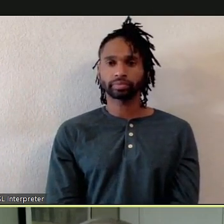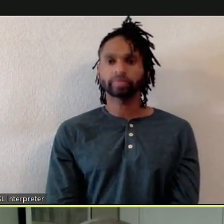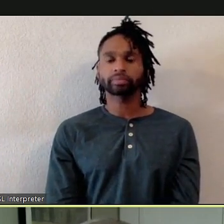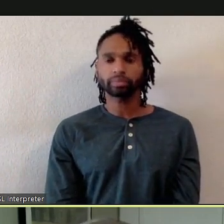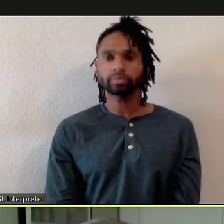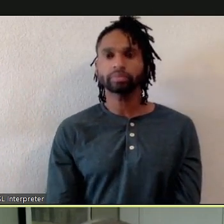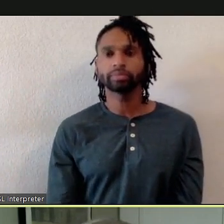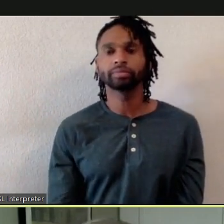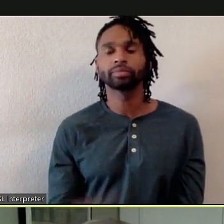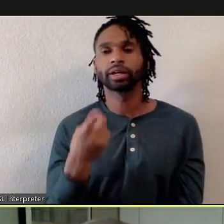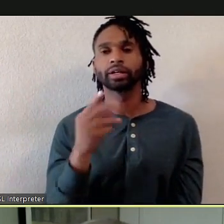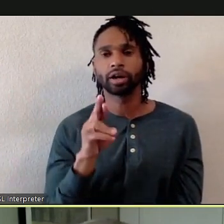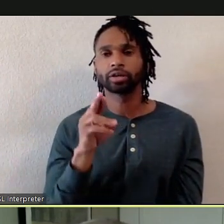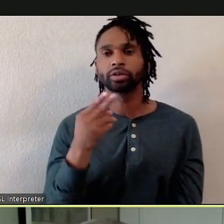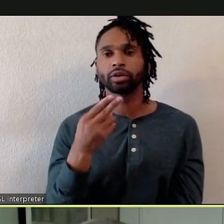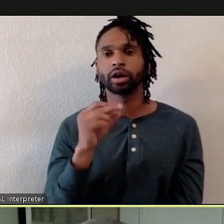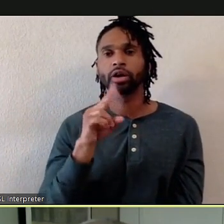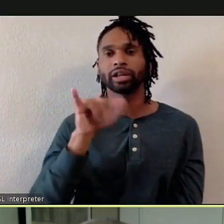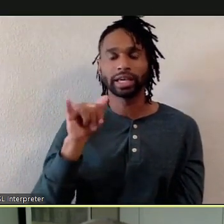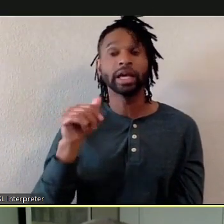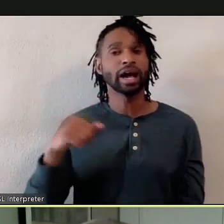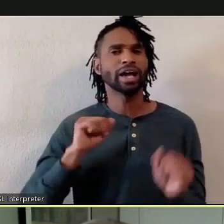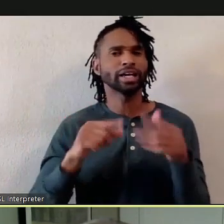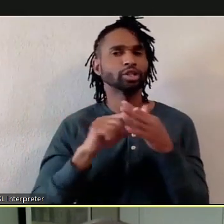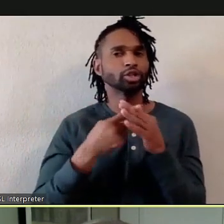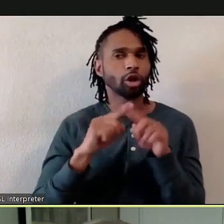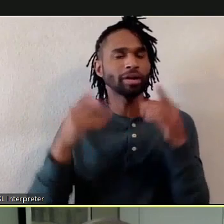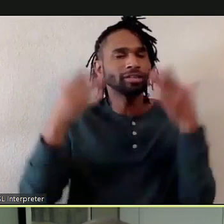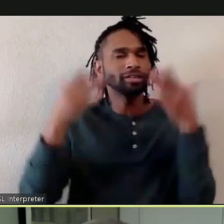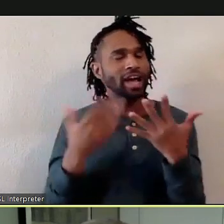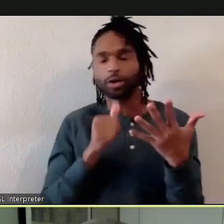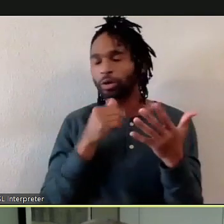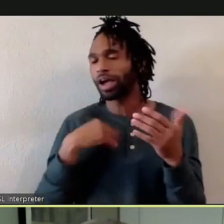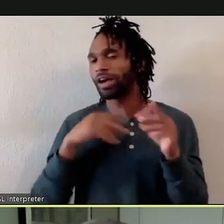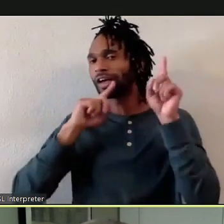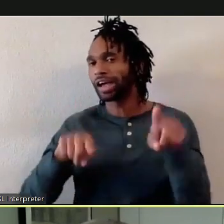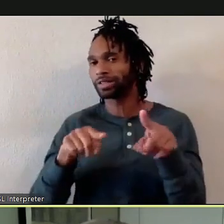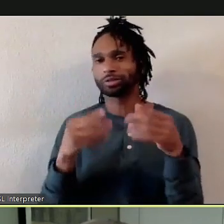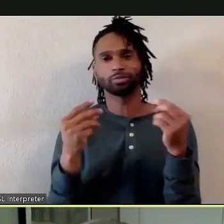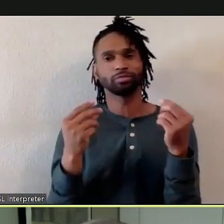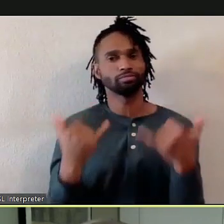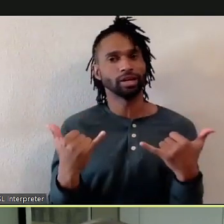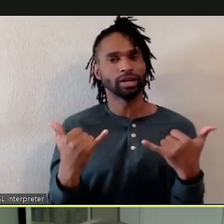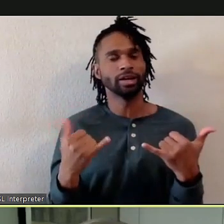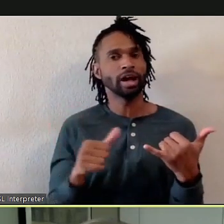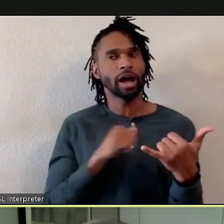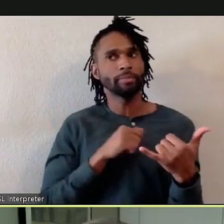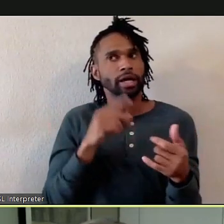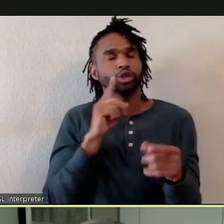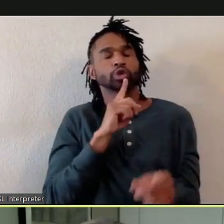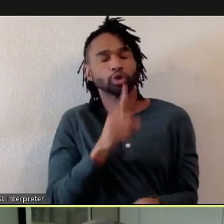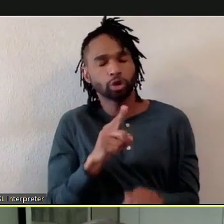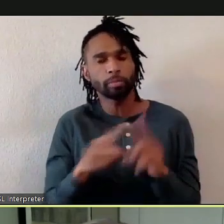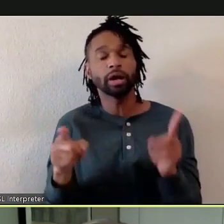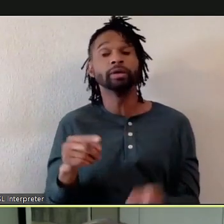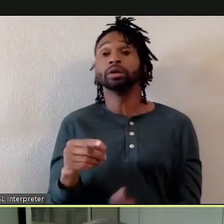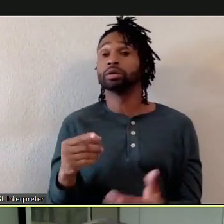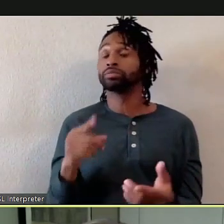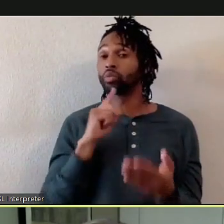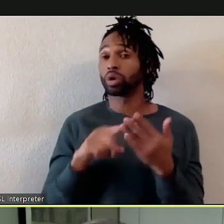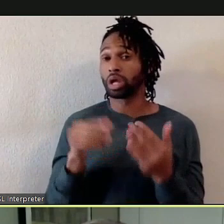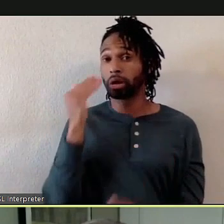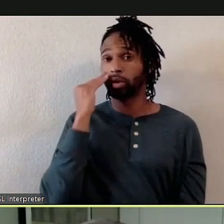I can start, though I don't unfortunately have the answer to that question right now. I'm not certain. I do know that, there